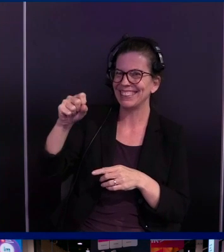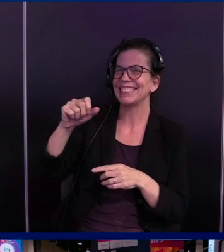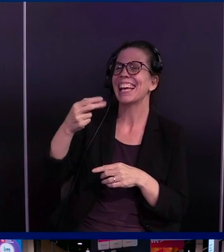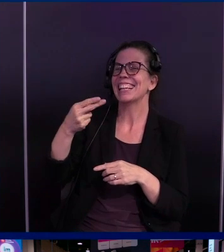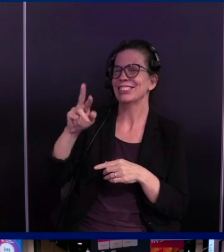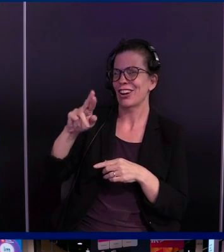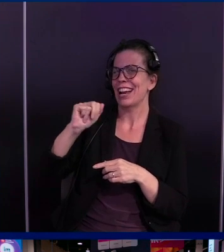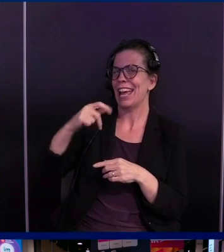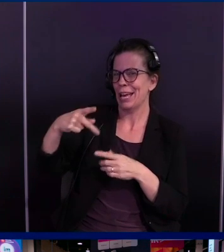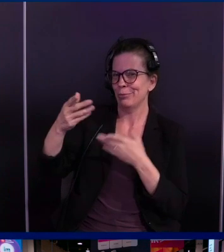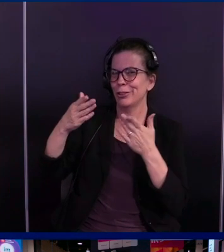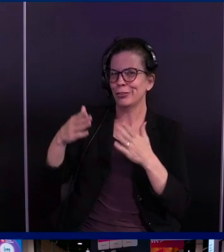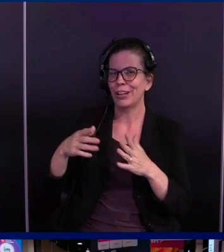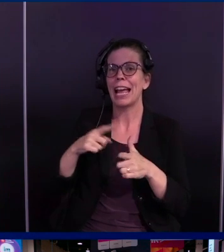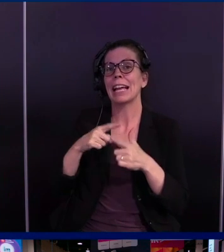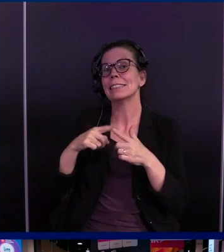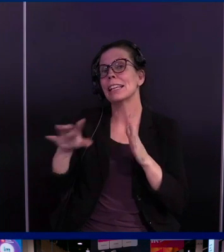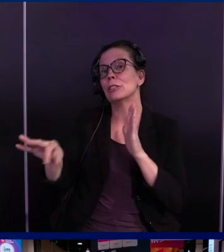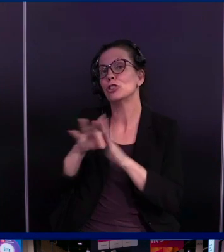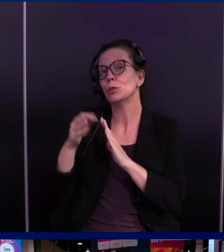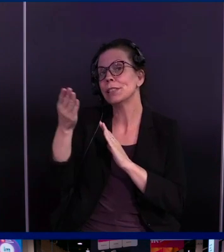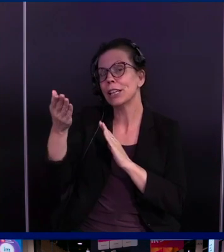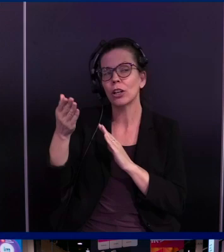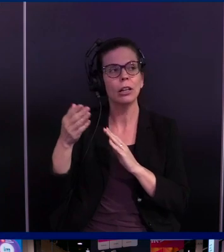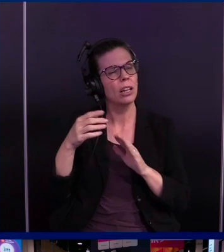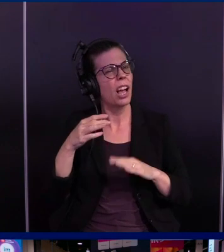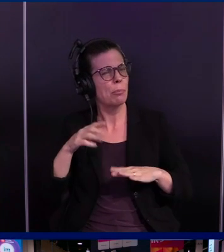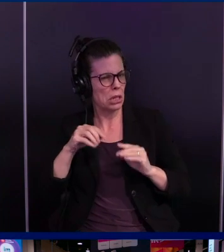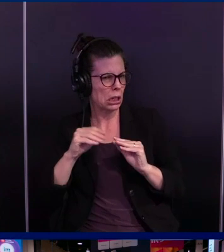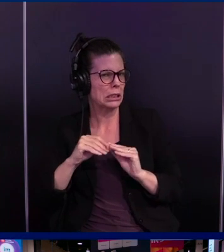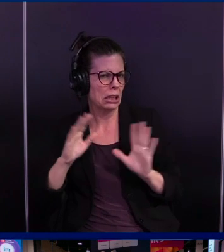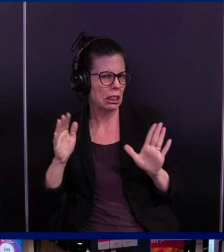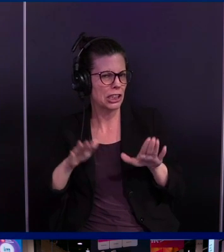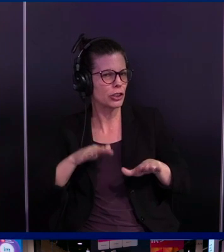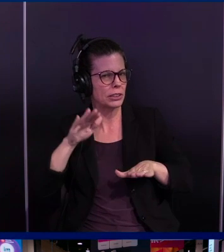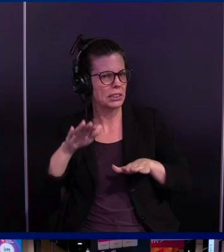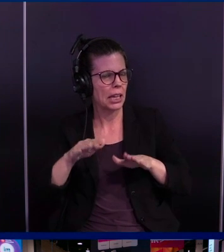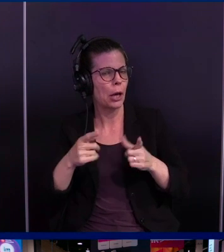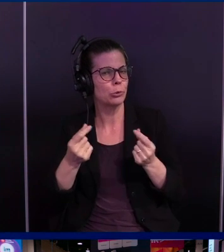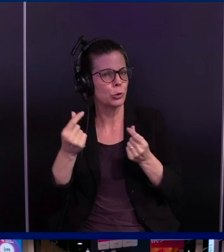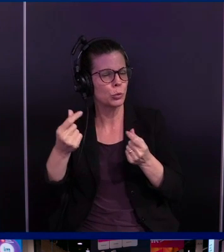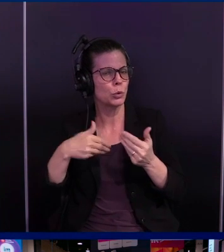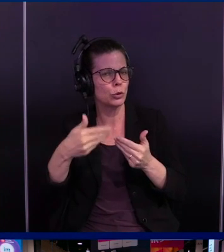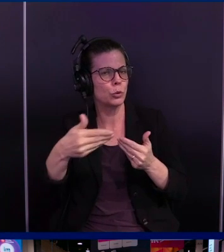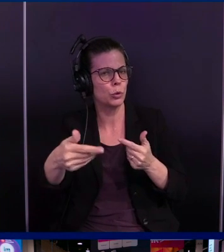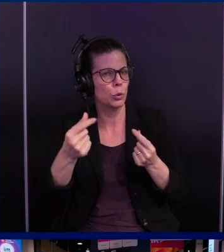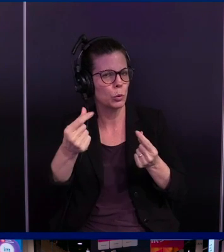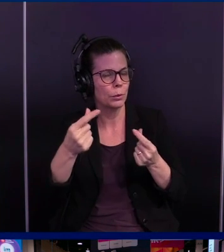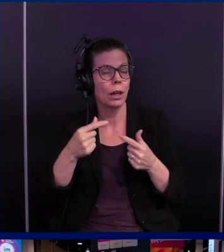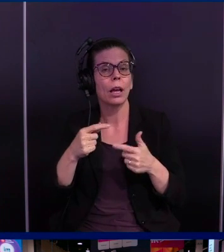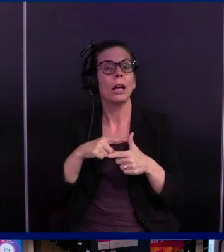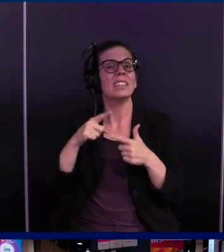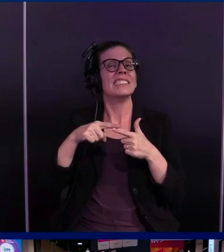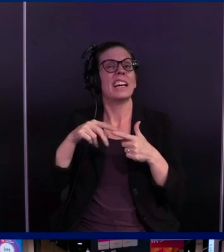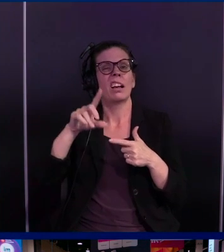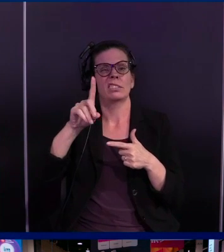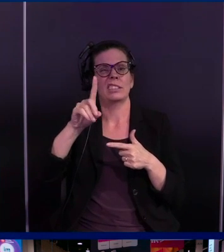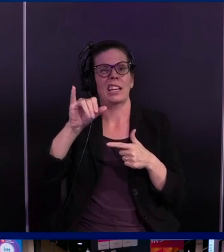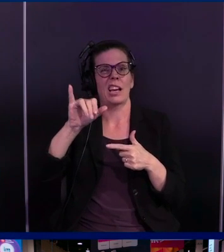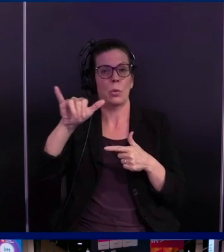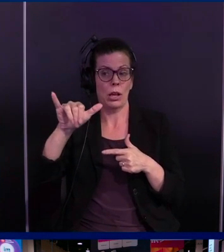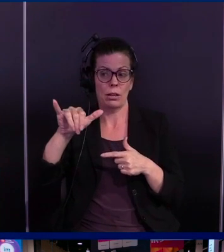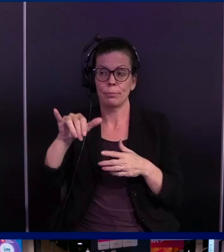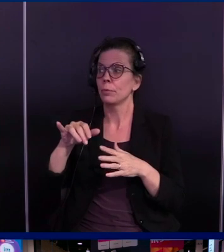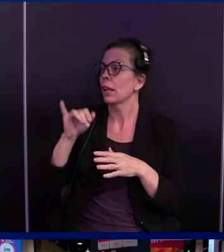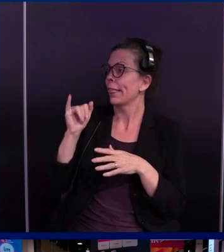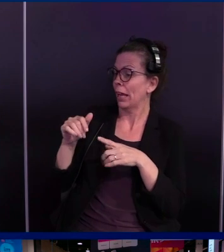server, and it says choose right here. So Okay. the steps are pretty clear of what people should be doing until you get to the DIY. So